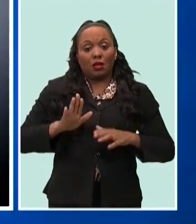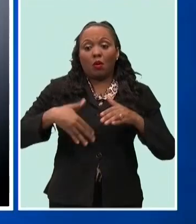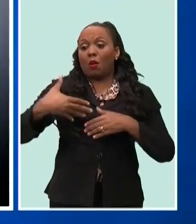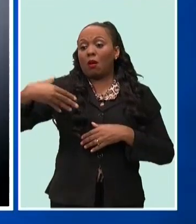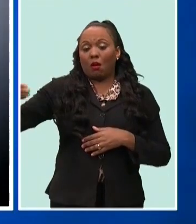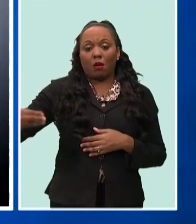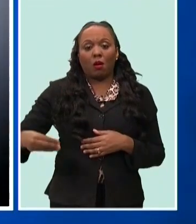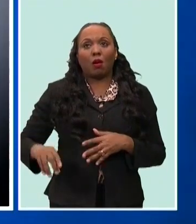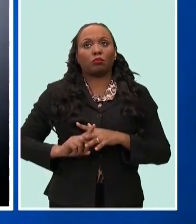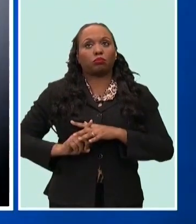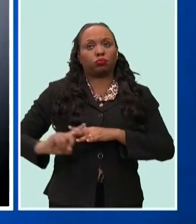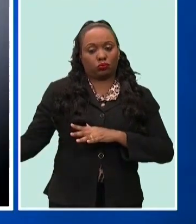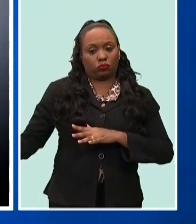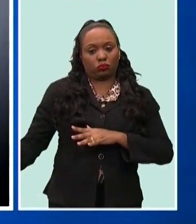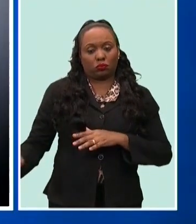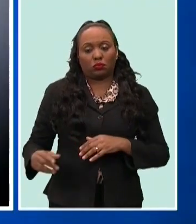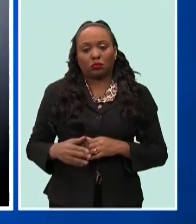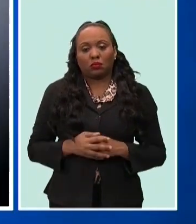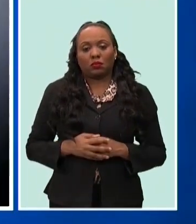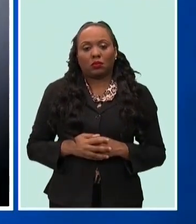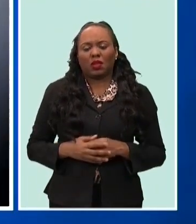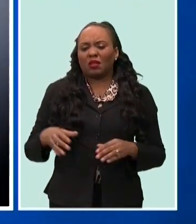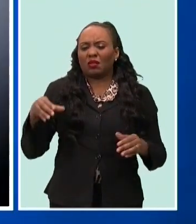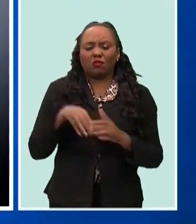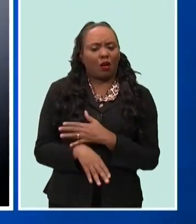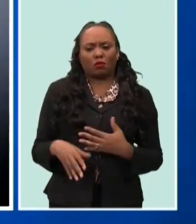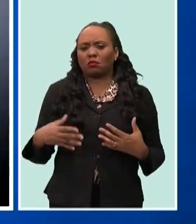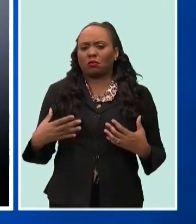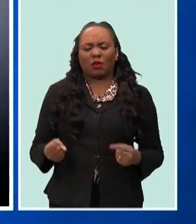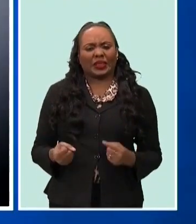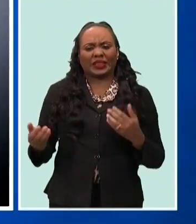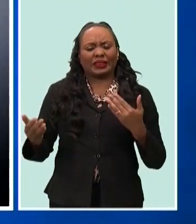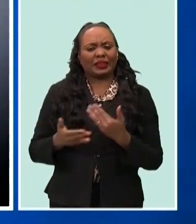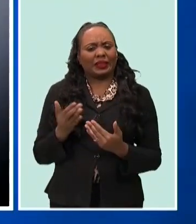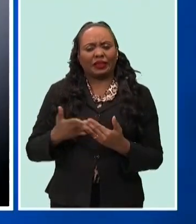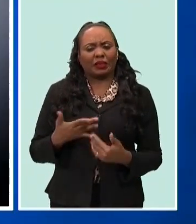their escape. It's a daring and bold crime, one which was executed so easily and quickly.